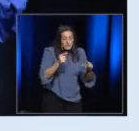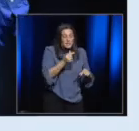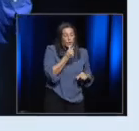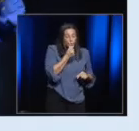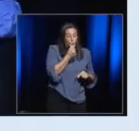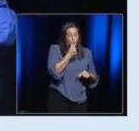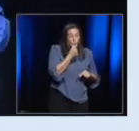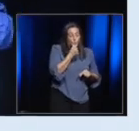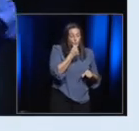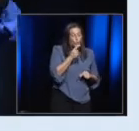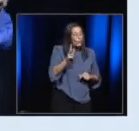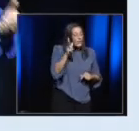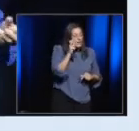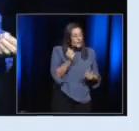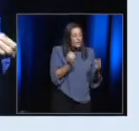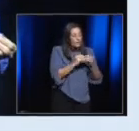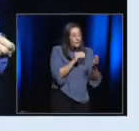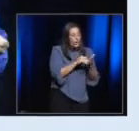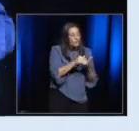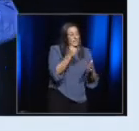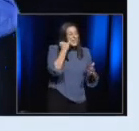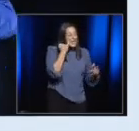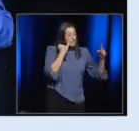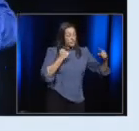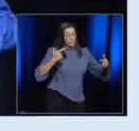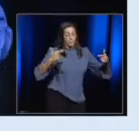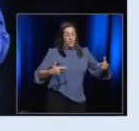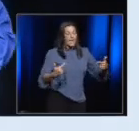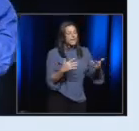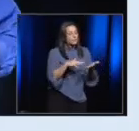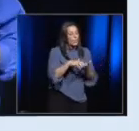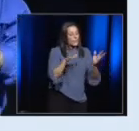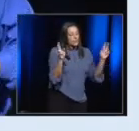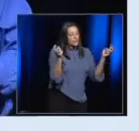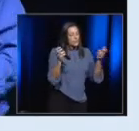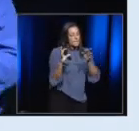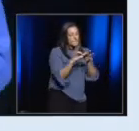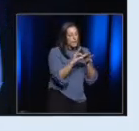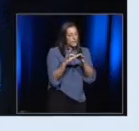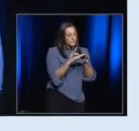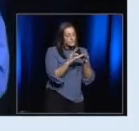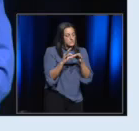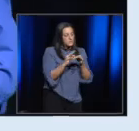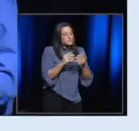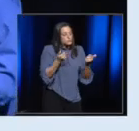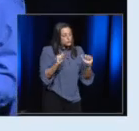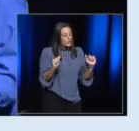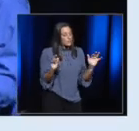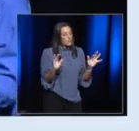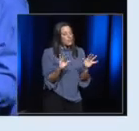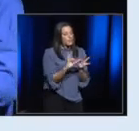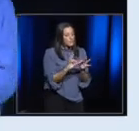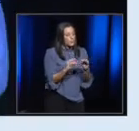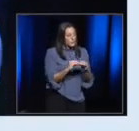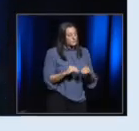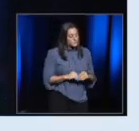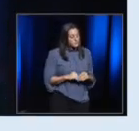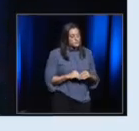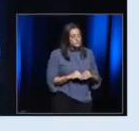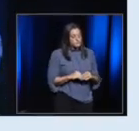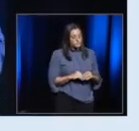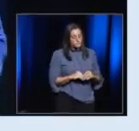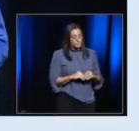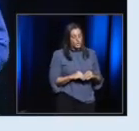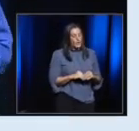more often between males that have weaker bonds, perhaps in lieu of physical proximity. And then, looking